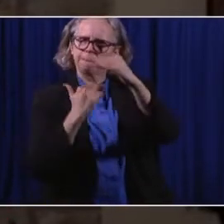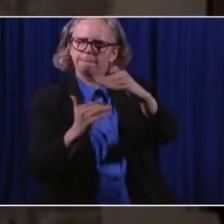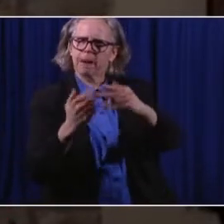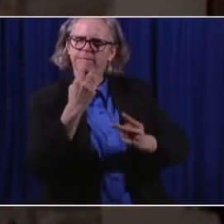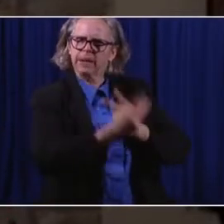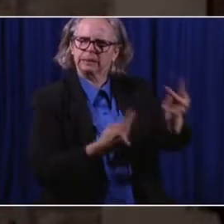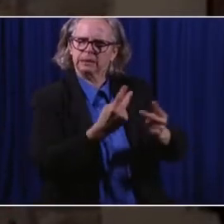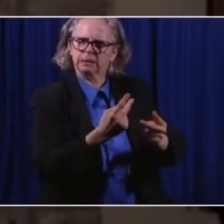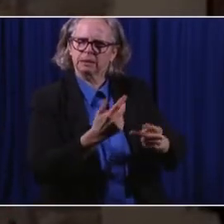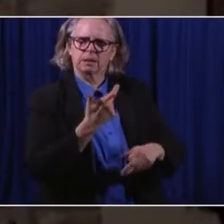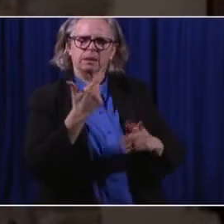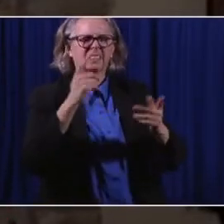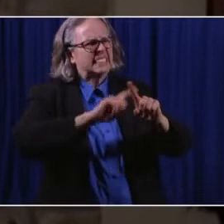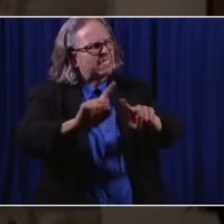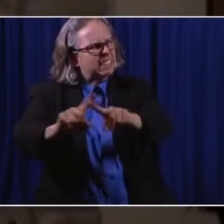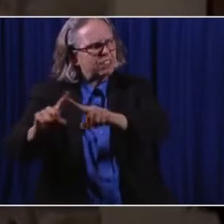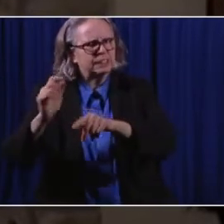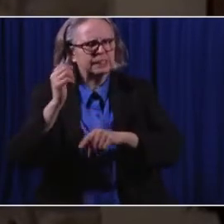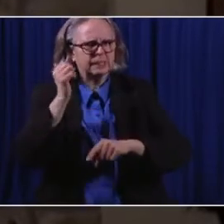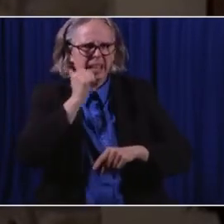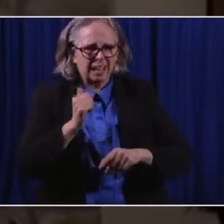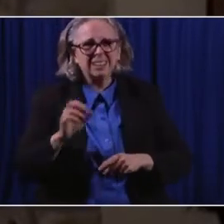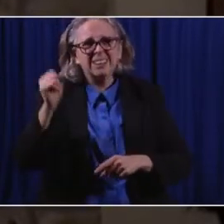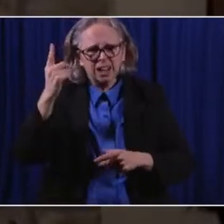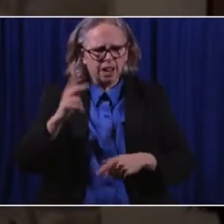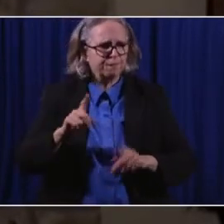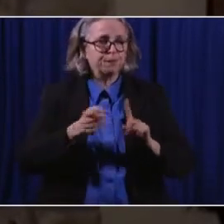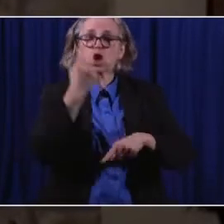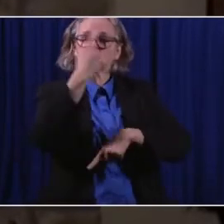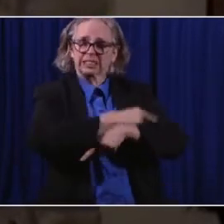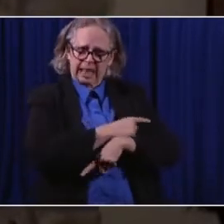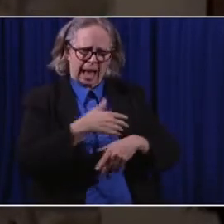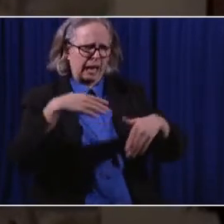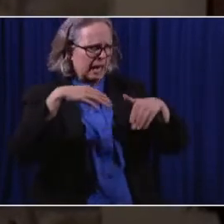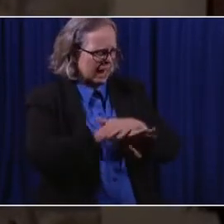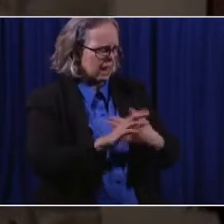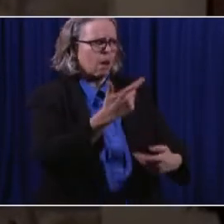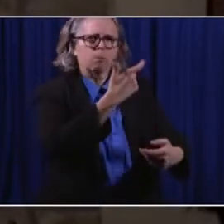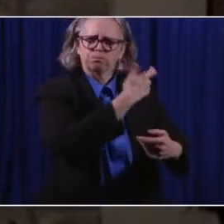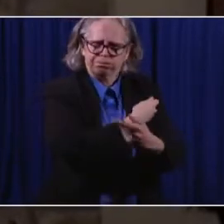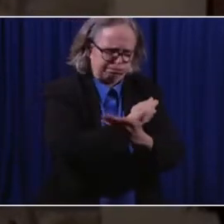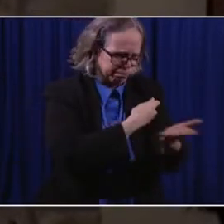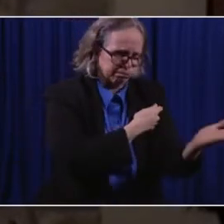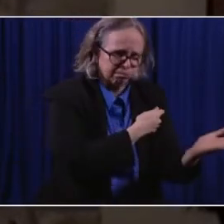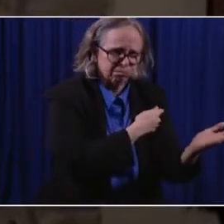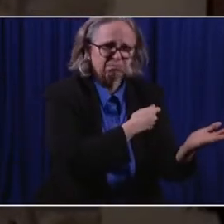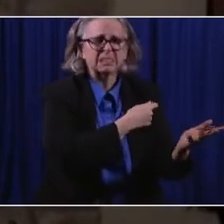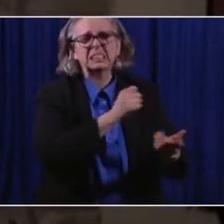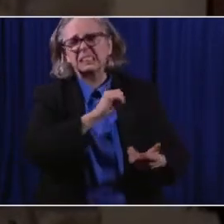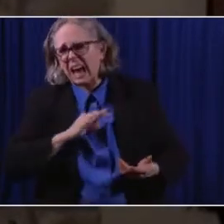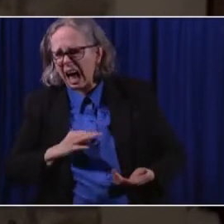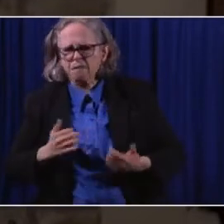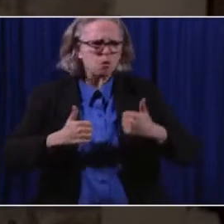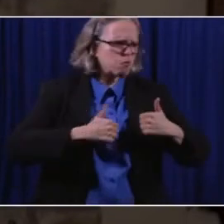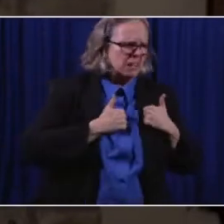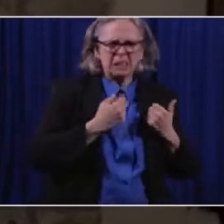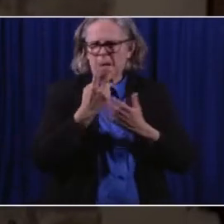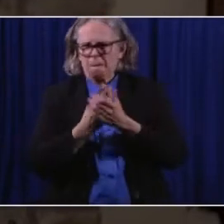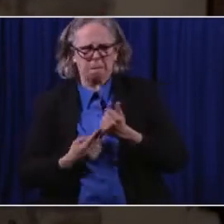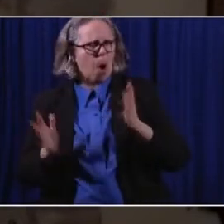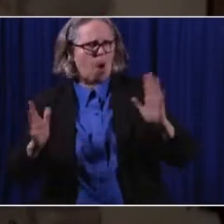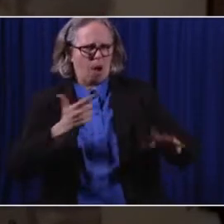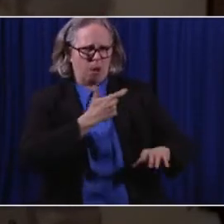will vaccinate everyone who wants to be vaccinated, staff, residents. They will come back on a second date,